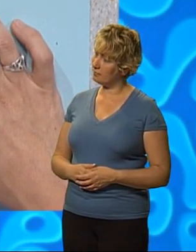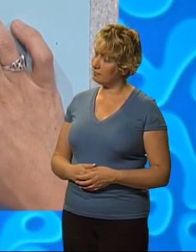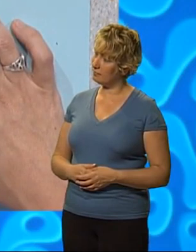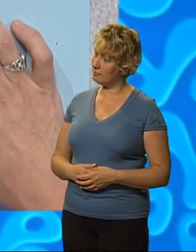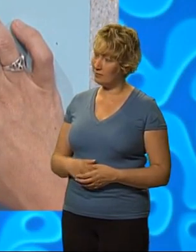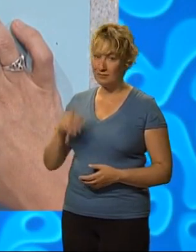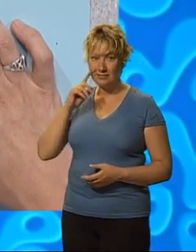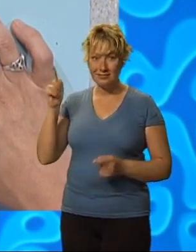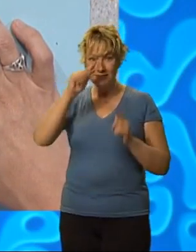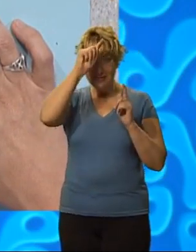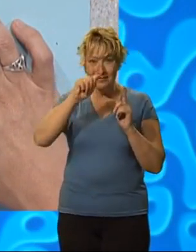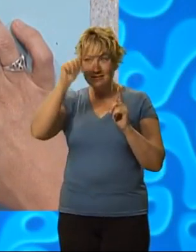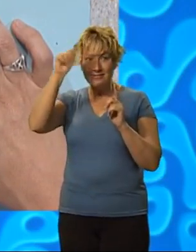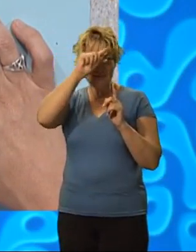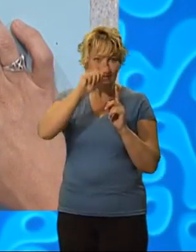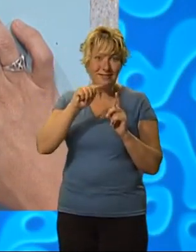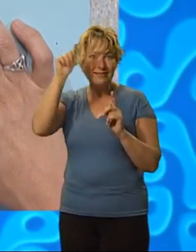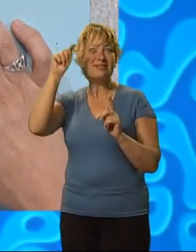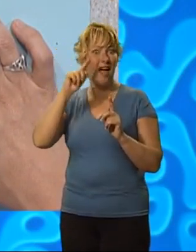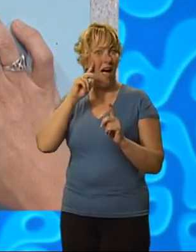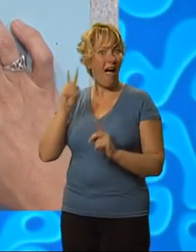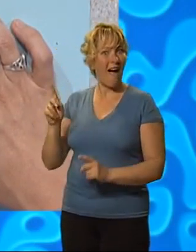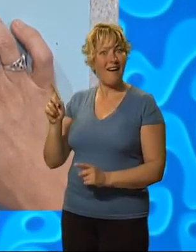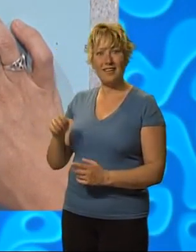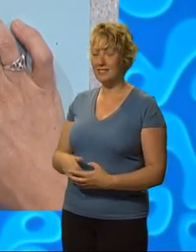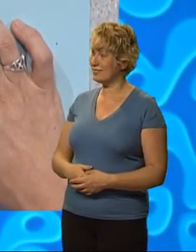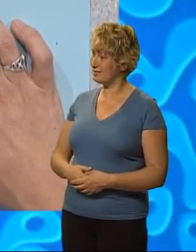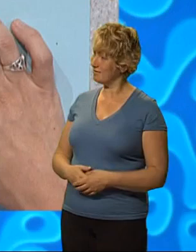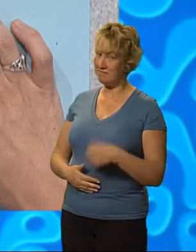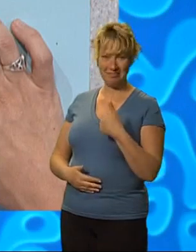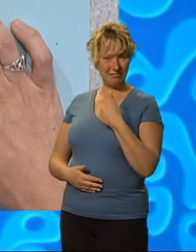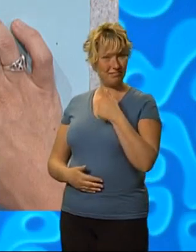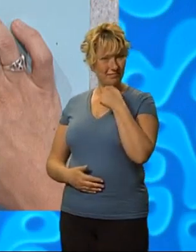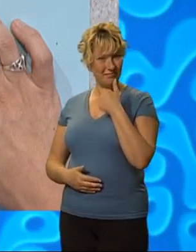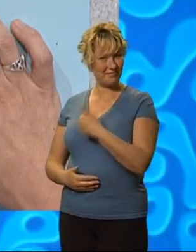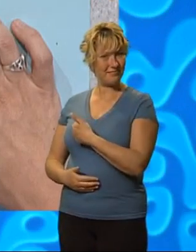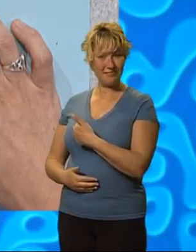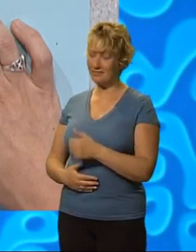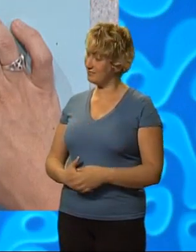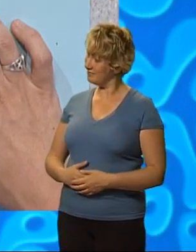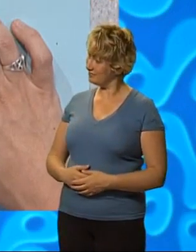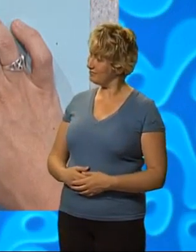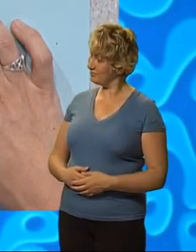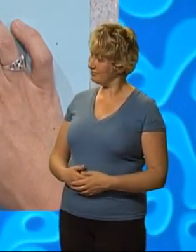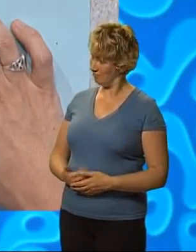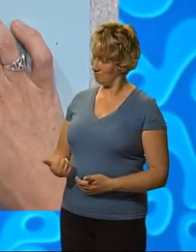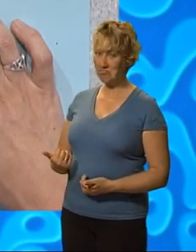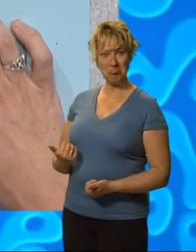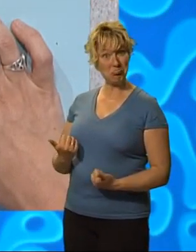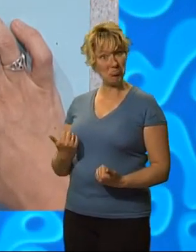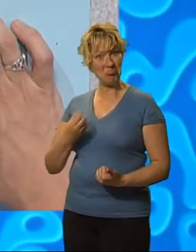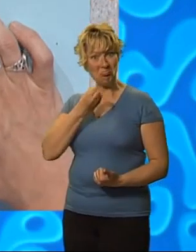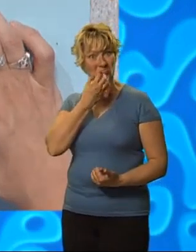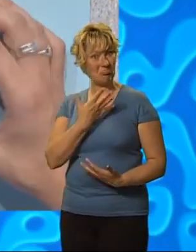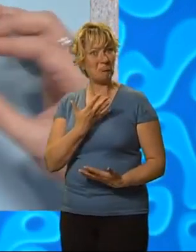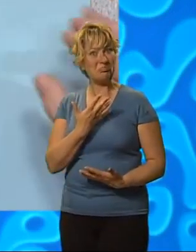You can see that zigzag pattern starting to appear on my paper. That looks quite